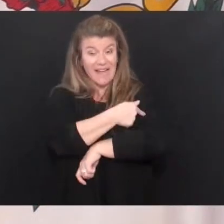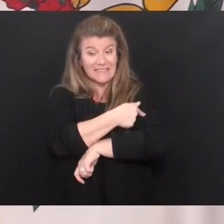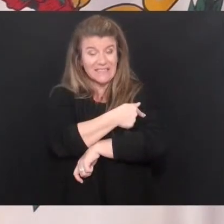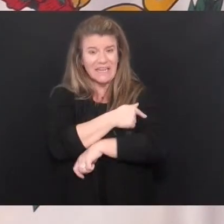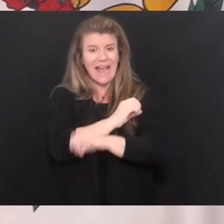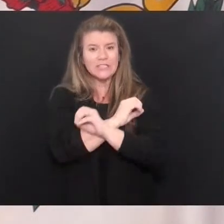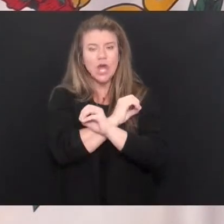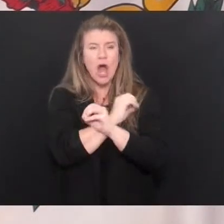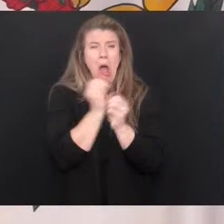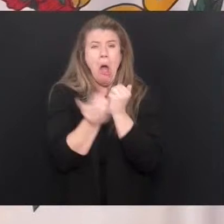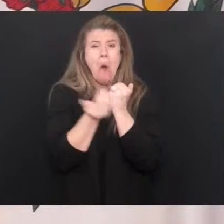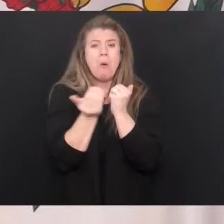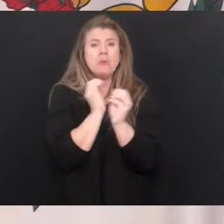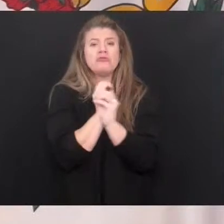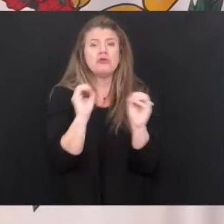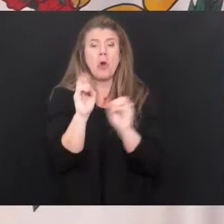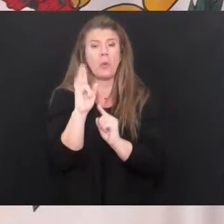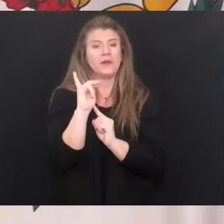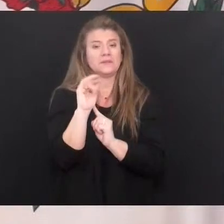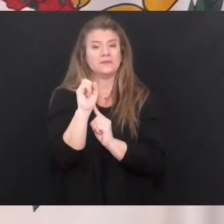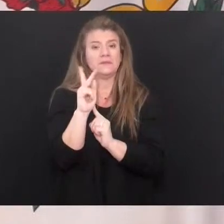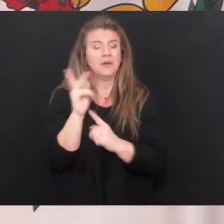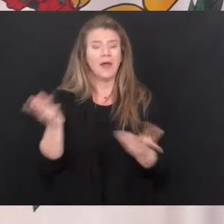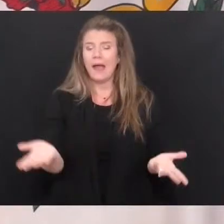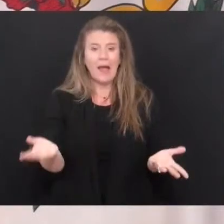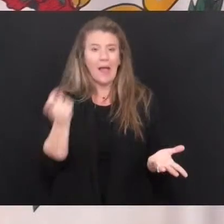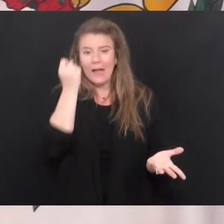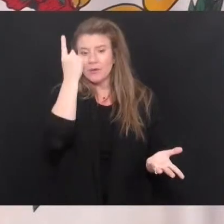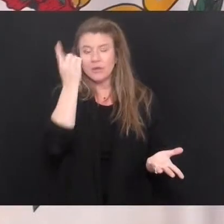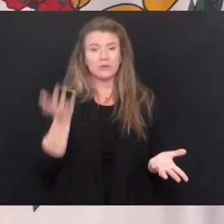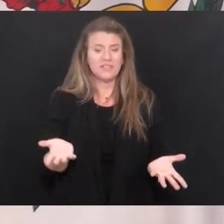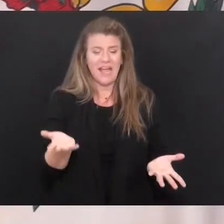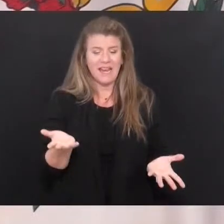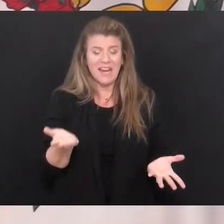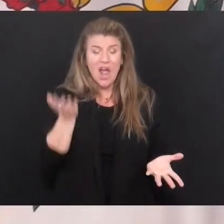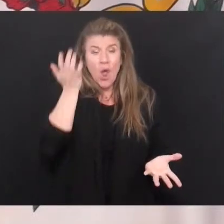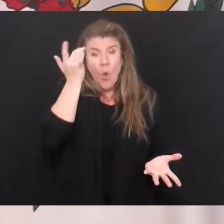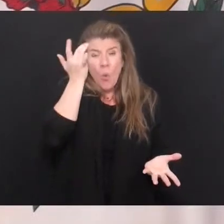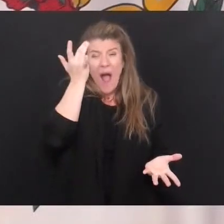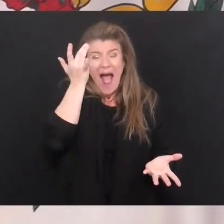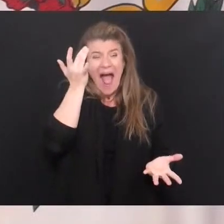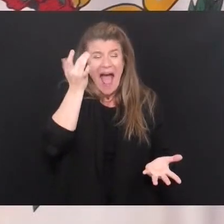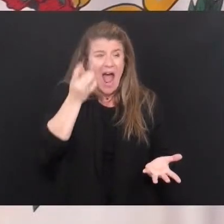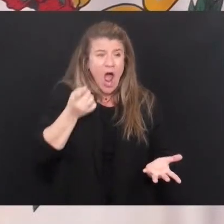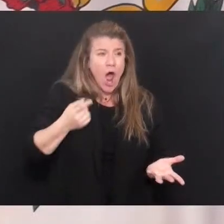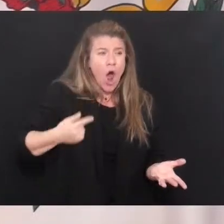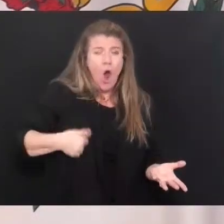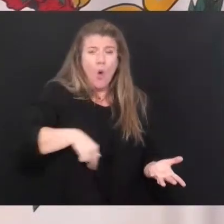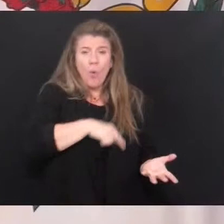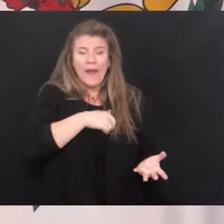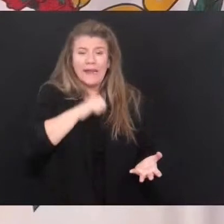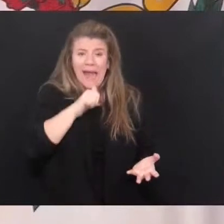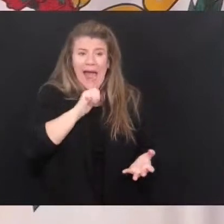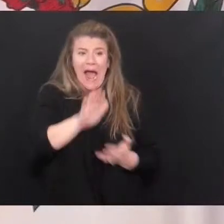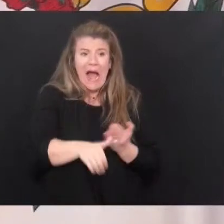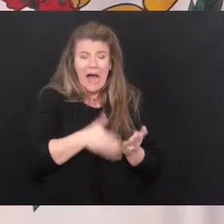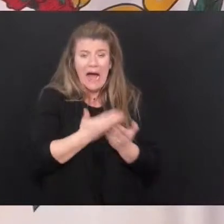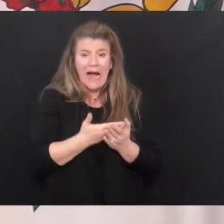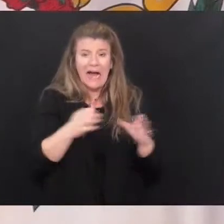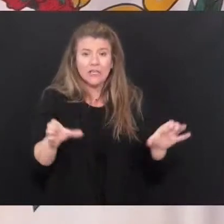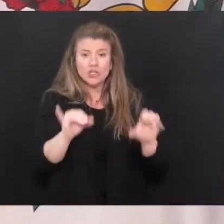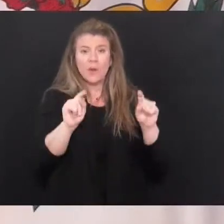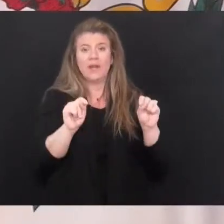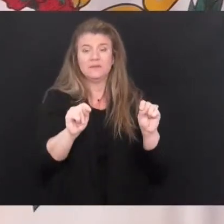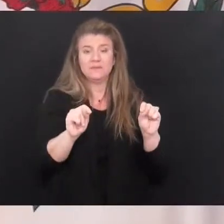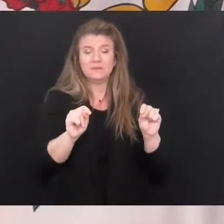no risk. I don't get it. Why in the world are we not finishing this up? Why